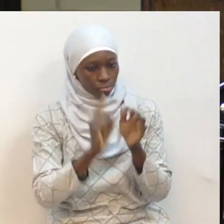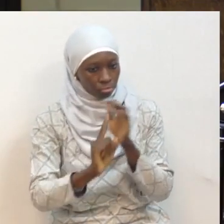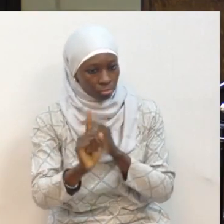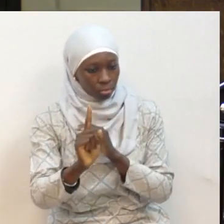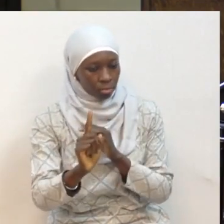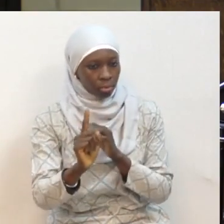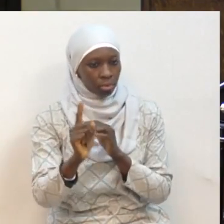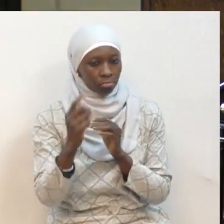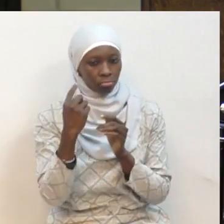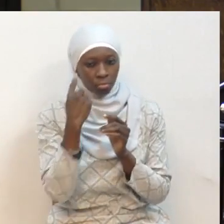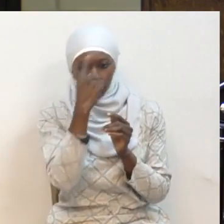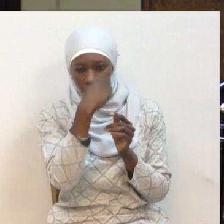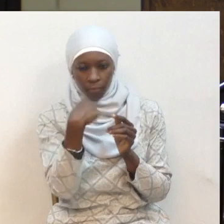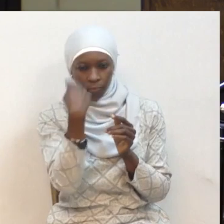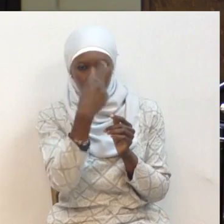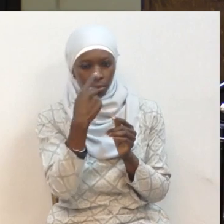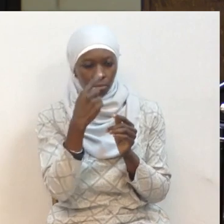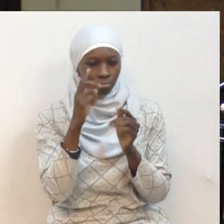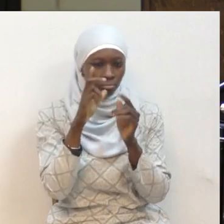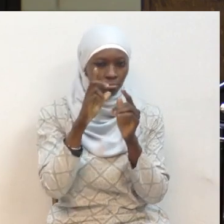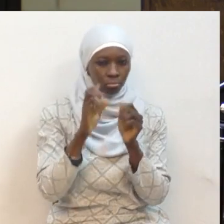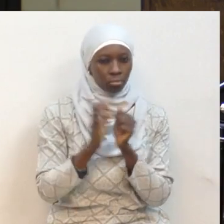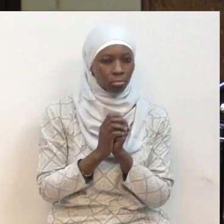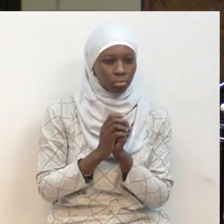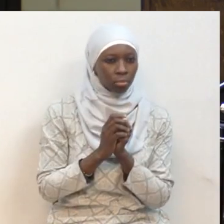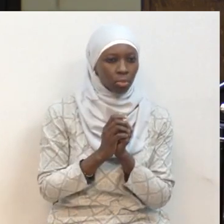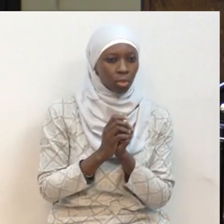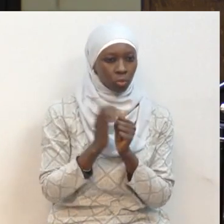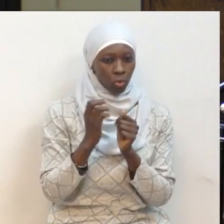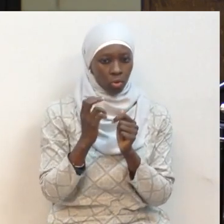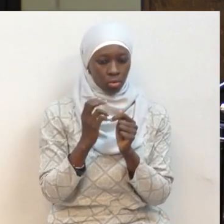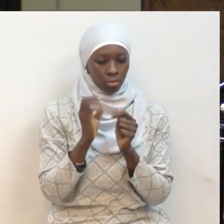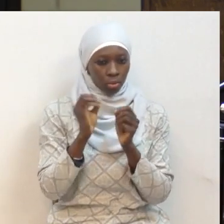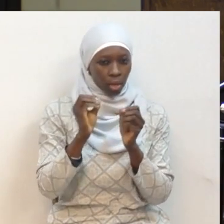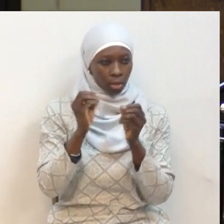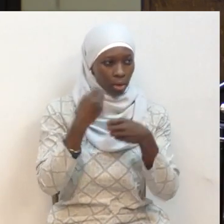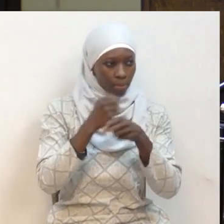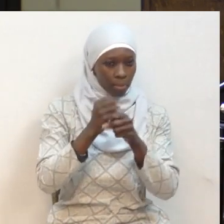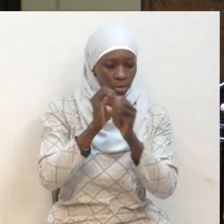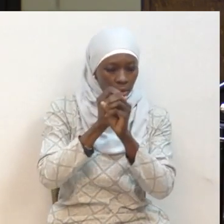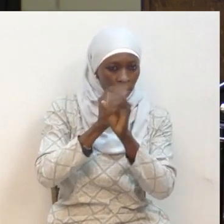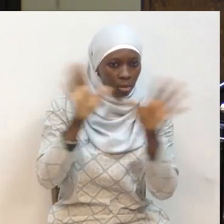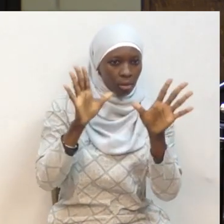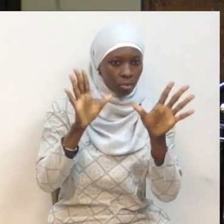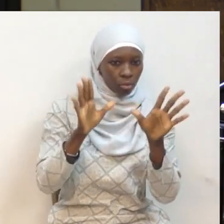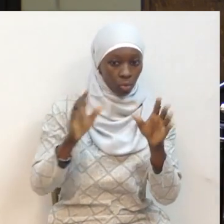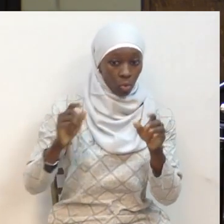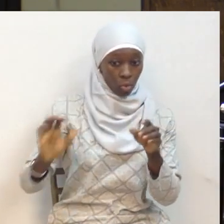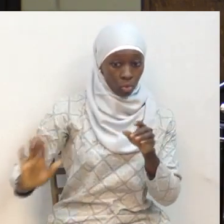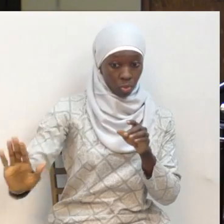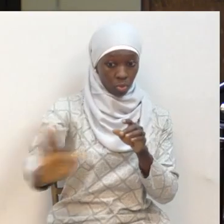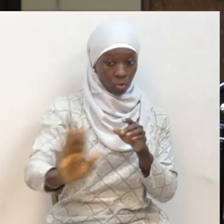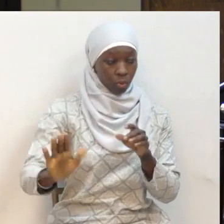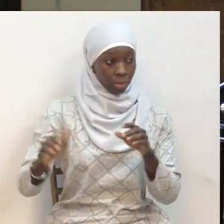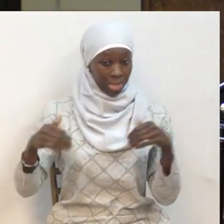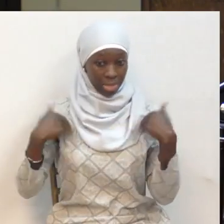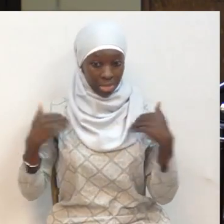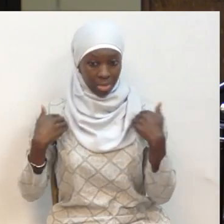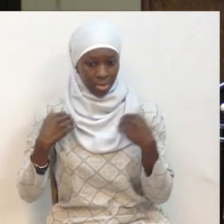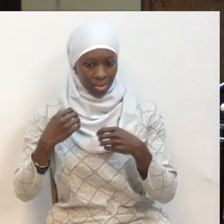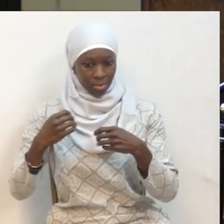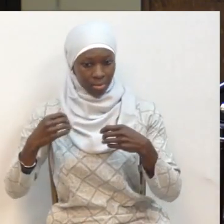to everybody, those young men looked back and said, maybe we forced the Prophet to do